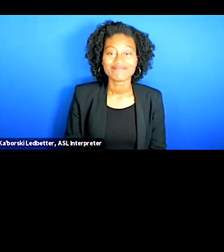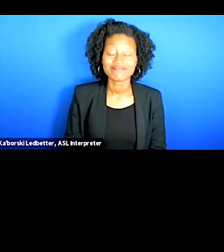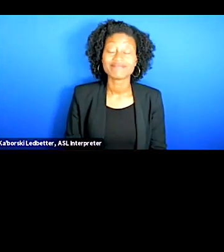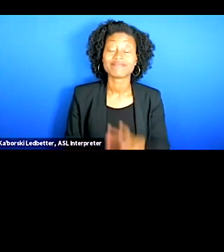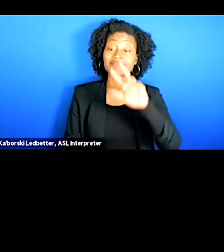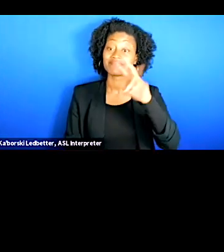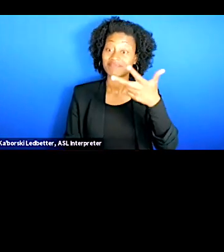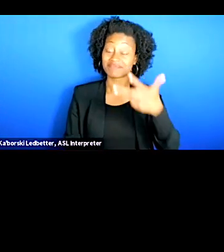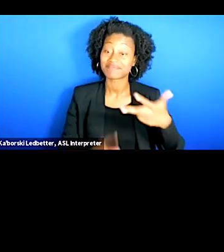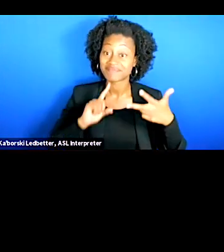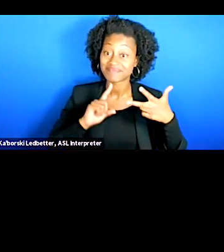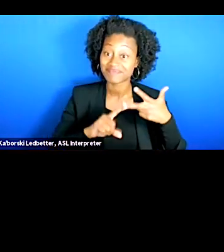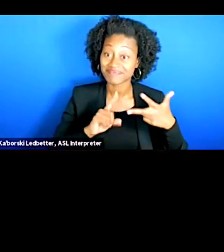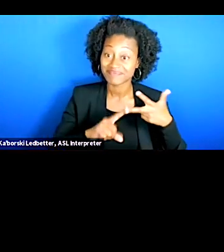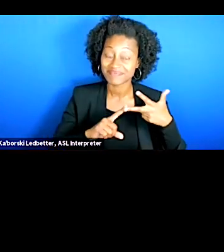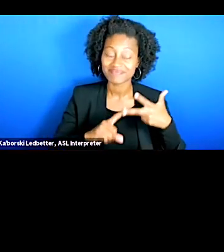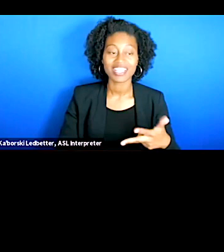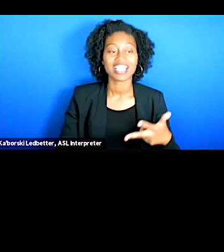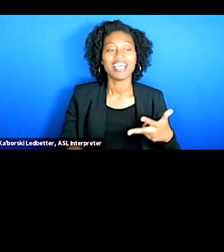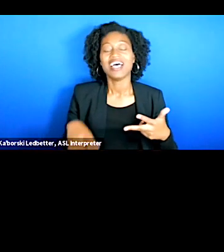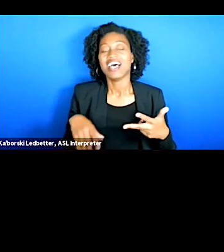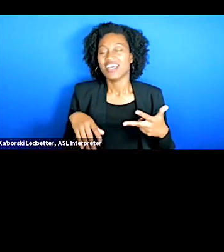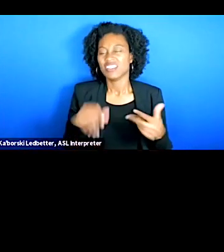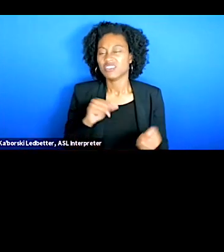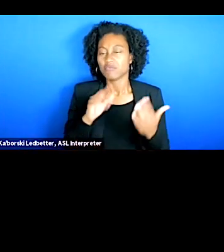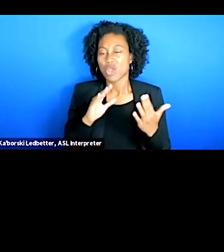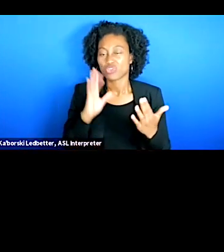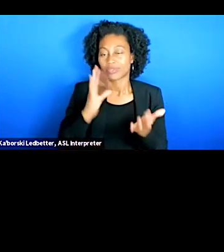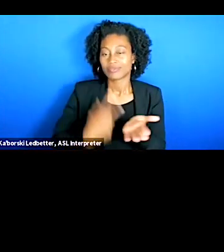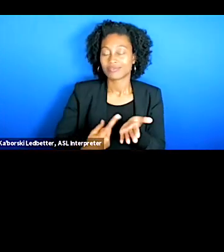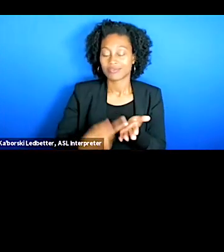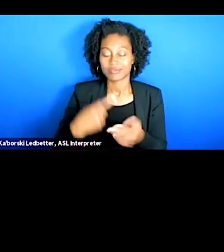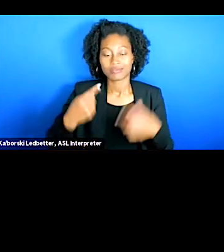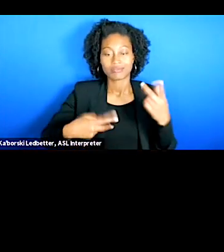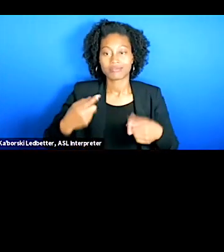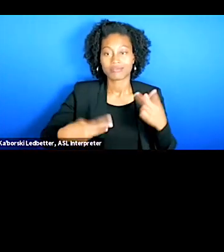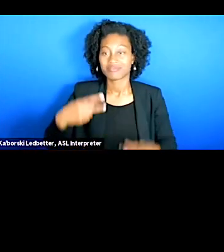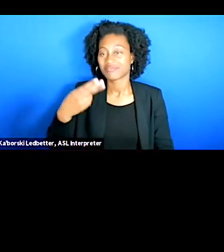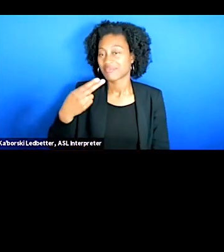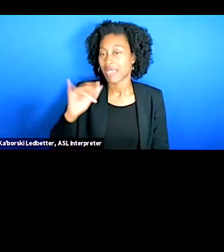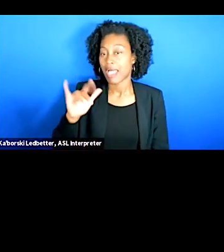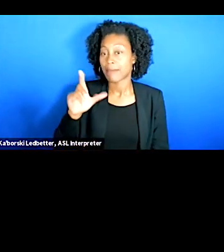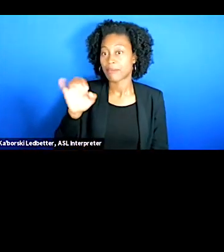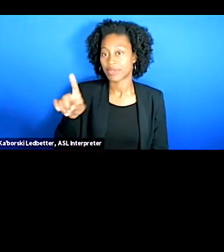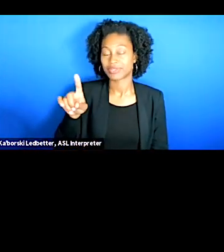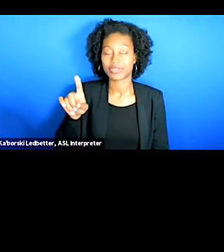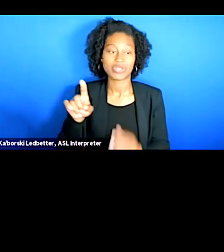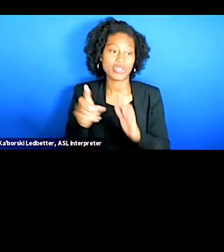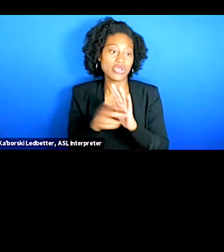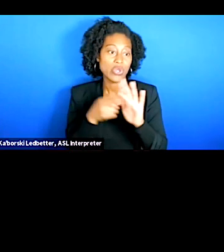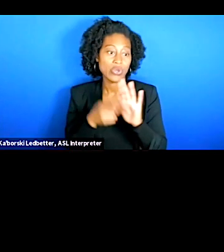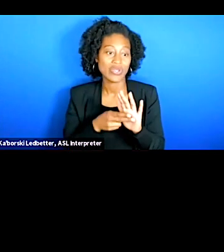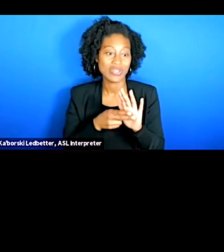The final coding approach we'll discuss today, hybrid coding, is a method that uses both inductive